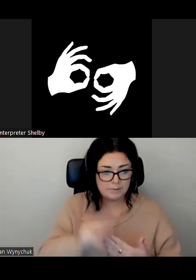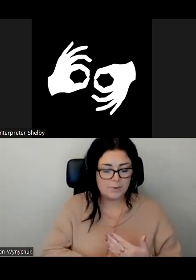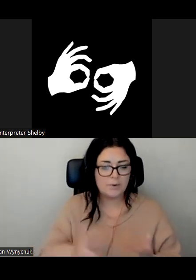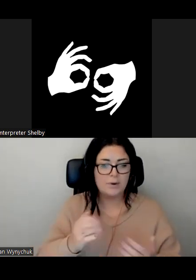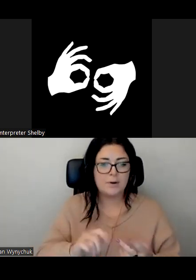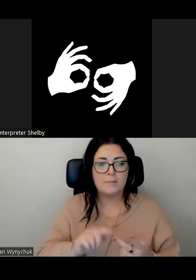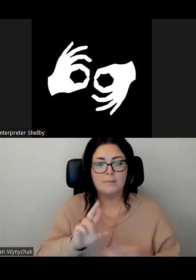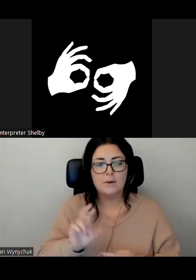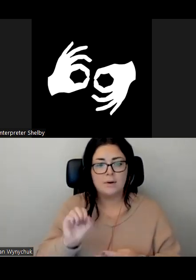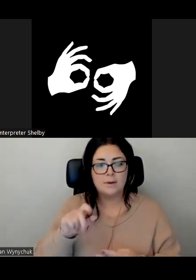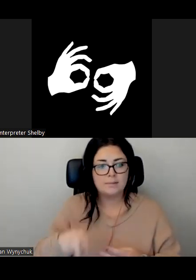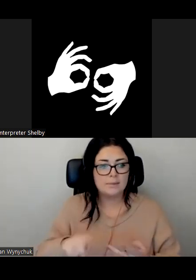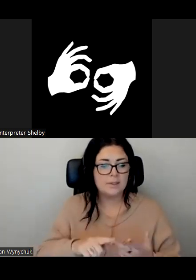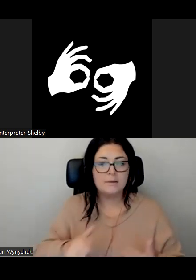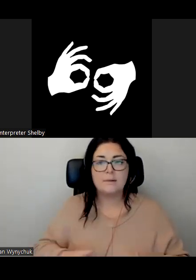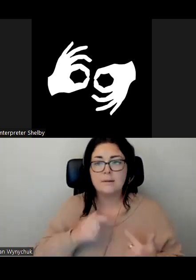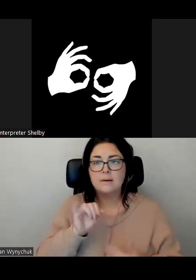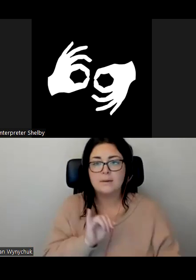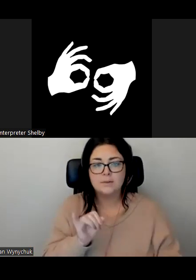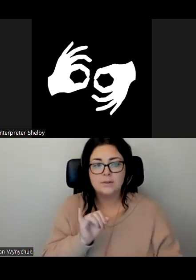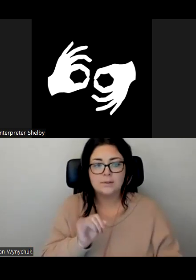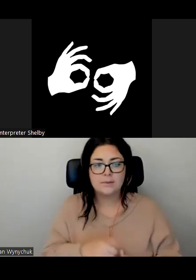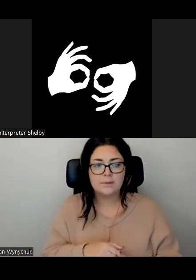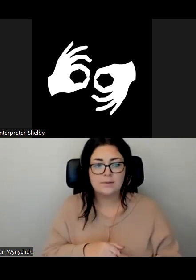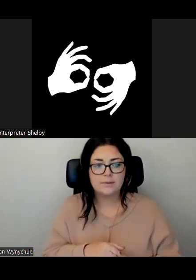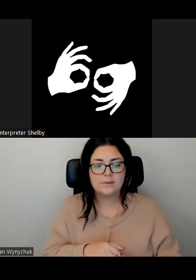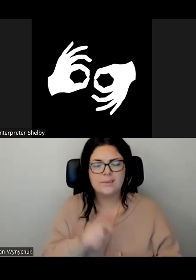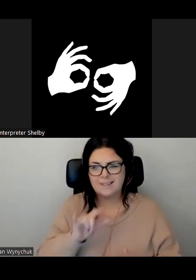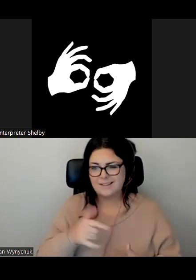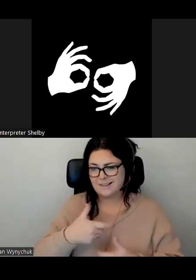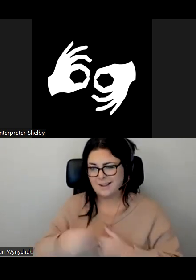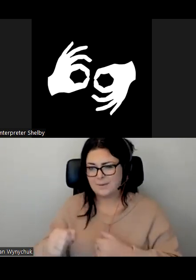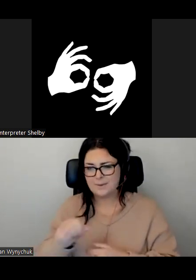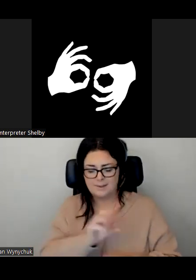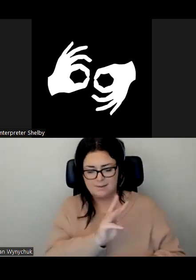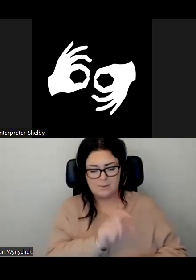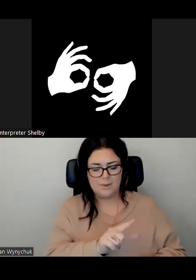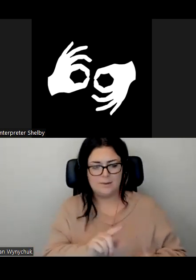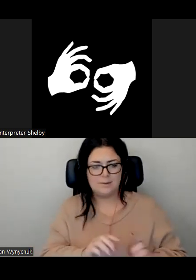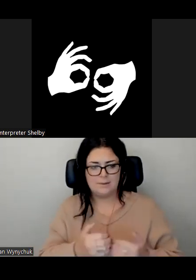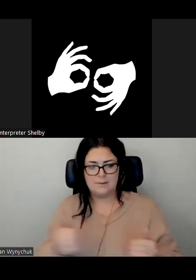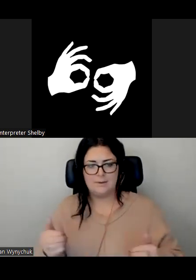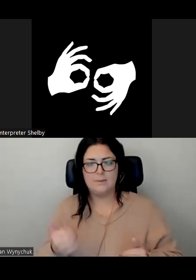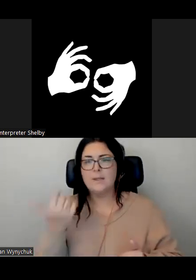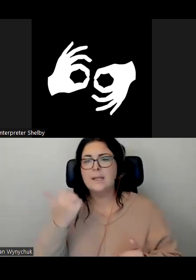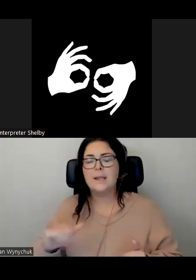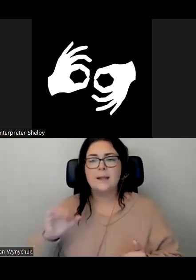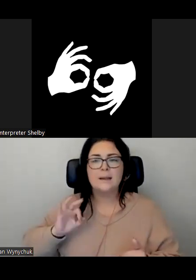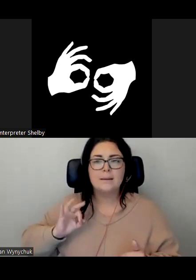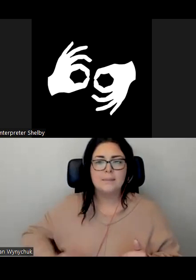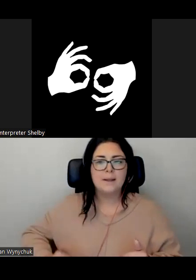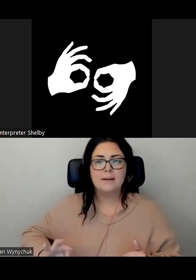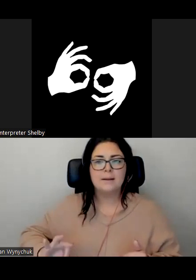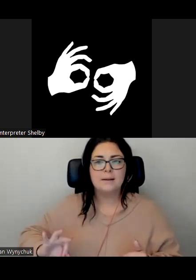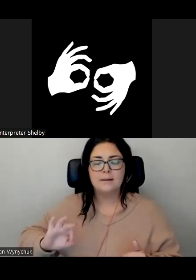and your life insurance. So this takes place outside of the will. What this means is that any beneficiary you